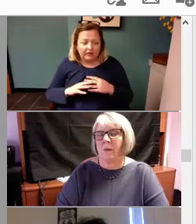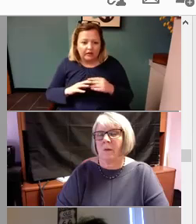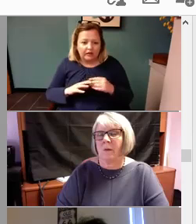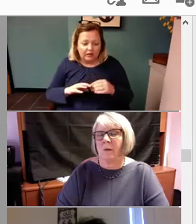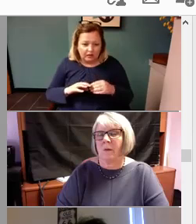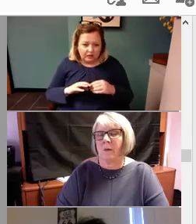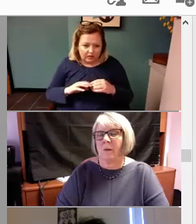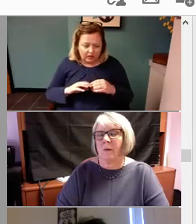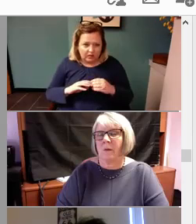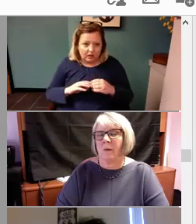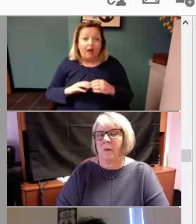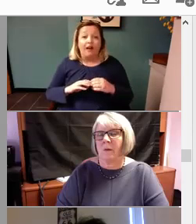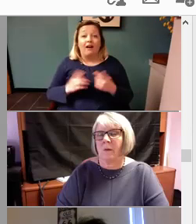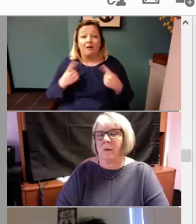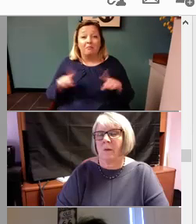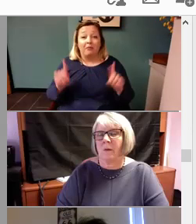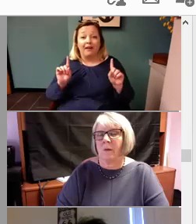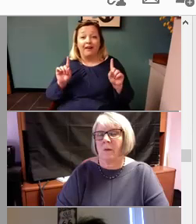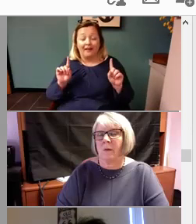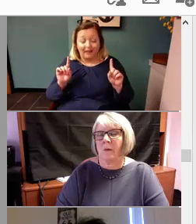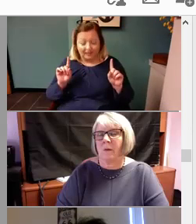Okay, found it. Never mind.